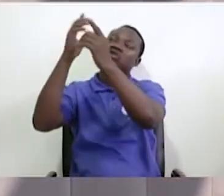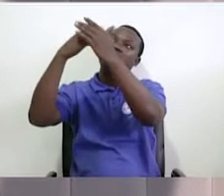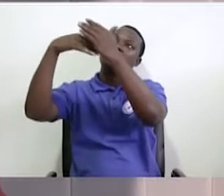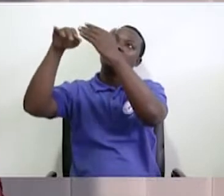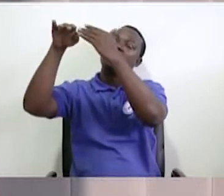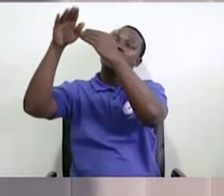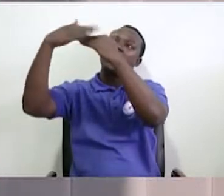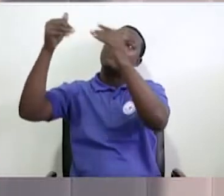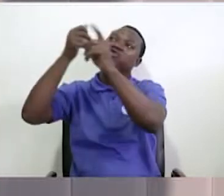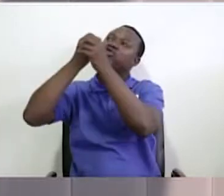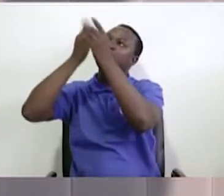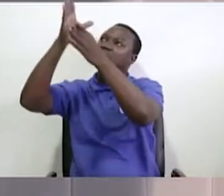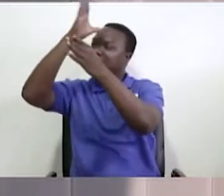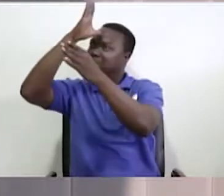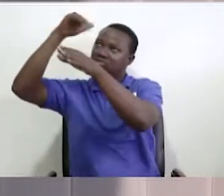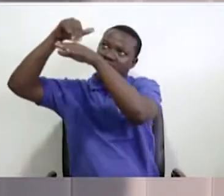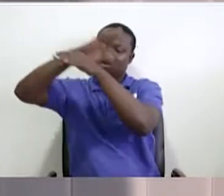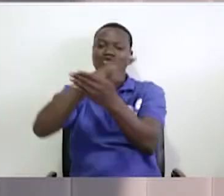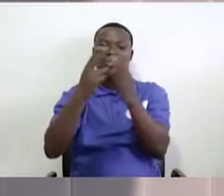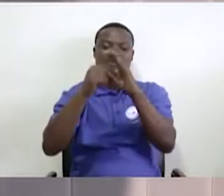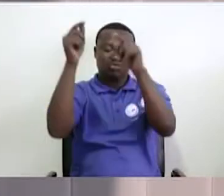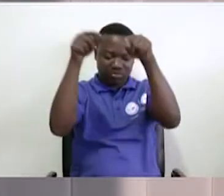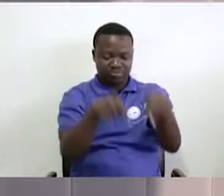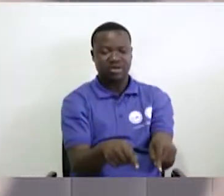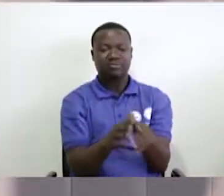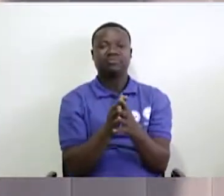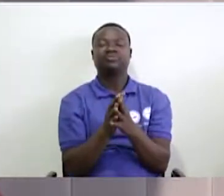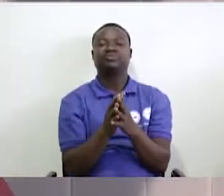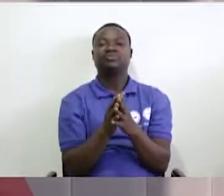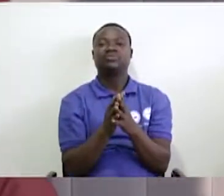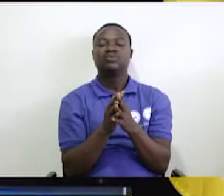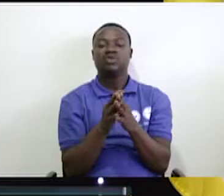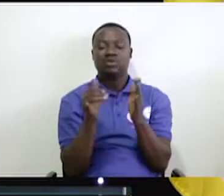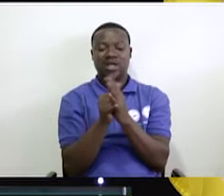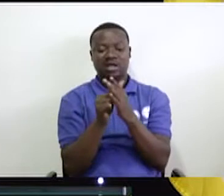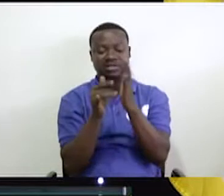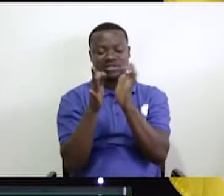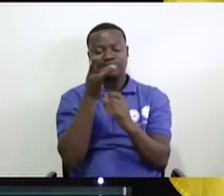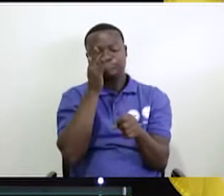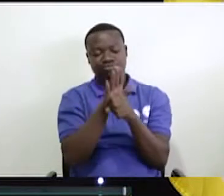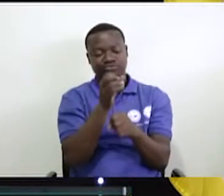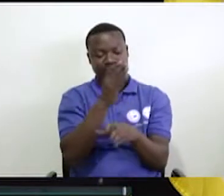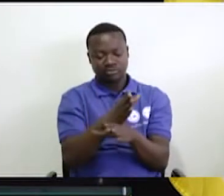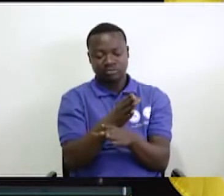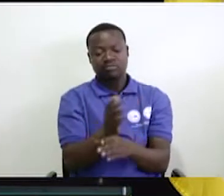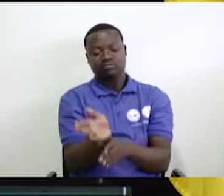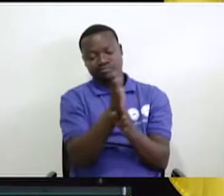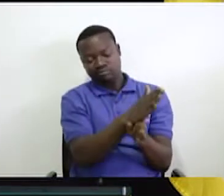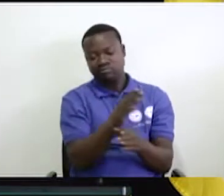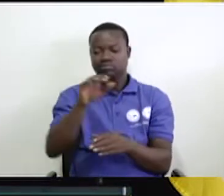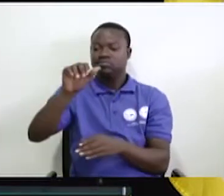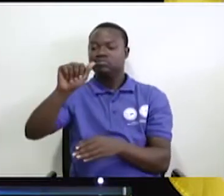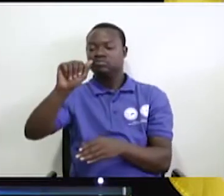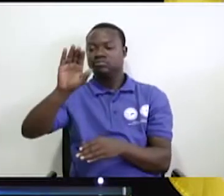no Abba. And to all Johannes and Pano, not or the or Recheche for no Ashayambo. Now, Acts chapter 1, verse